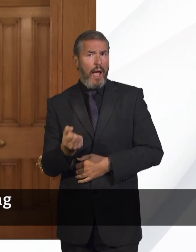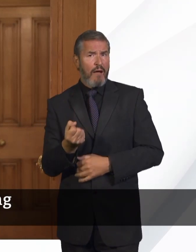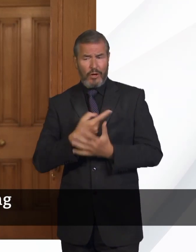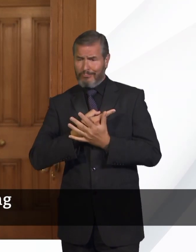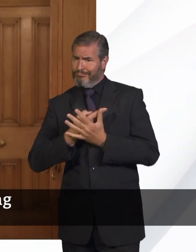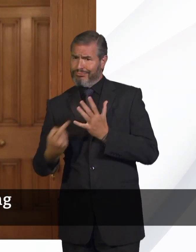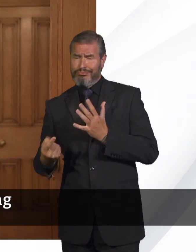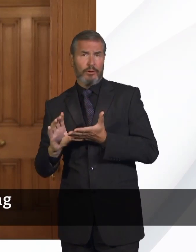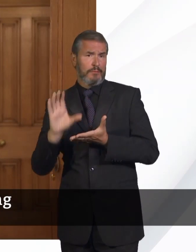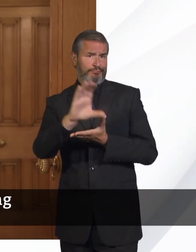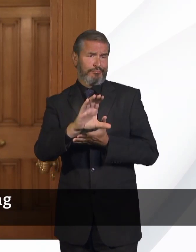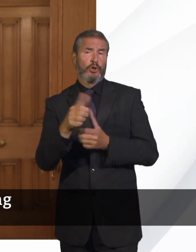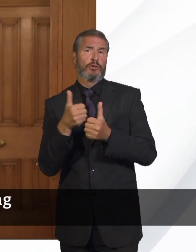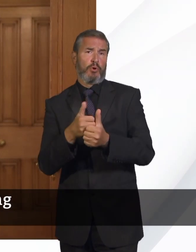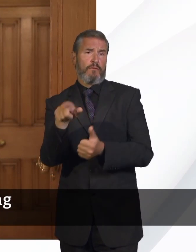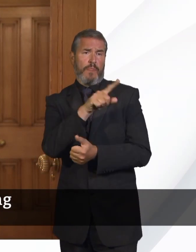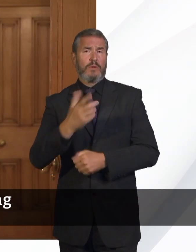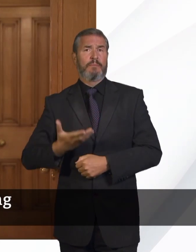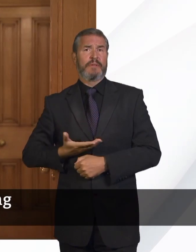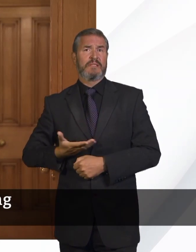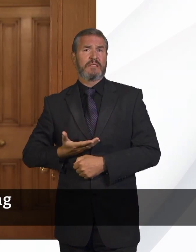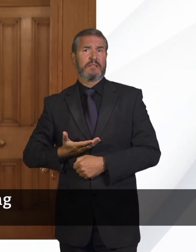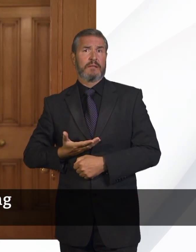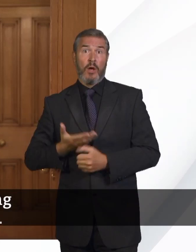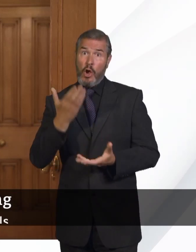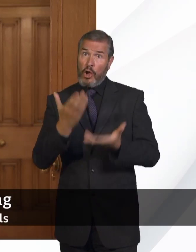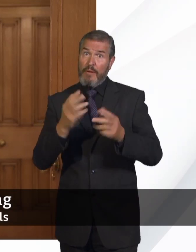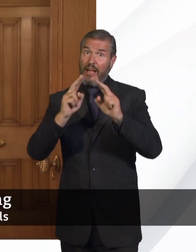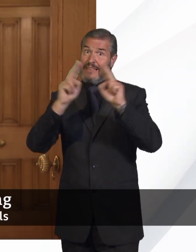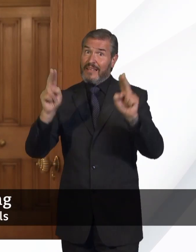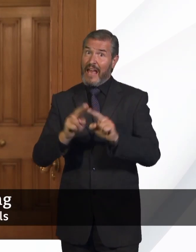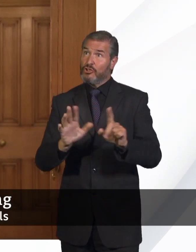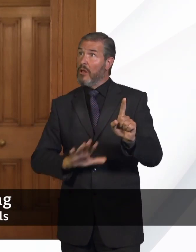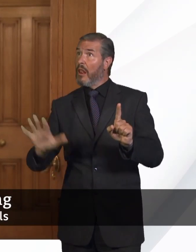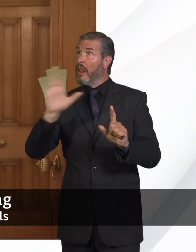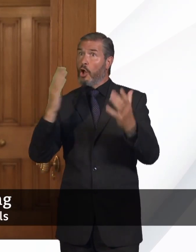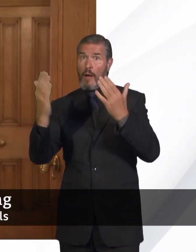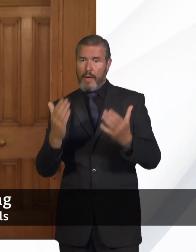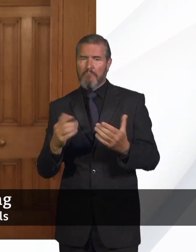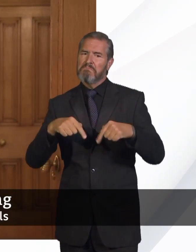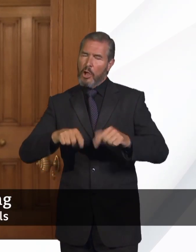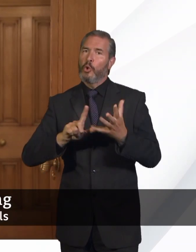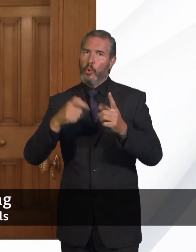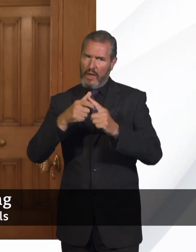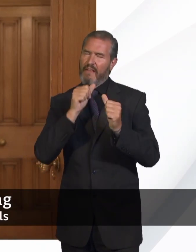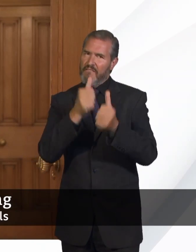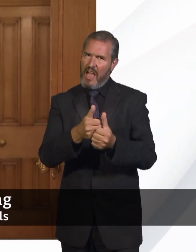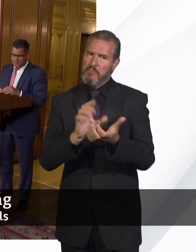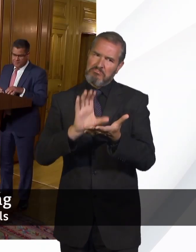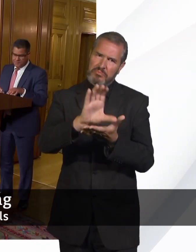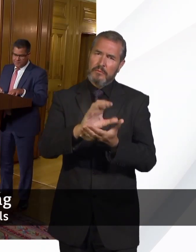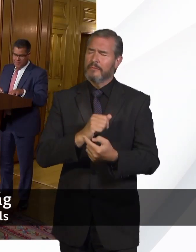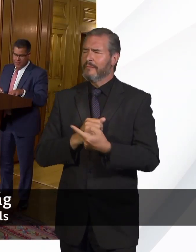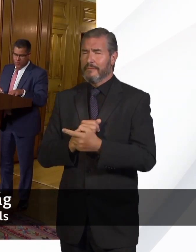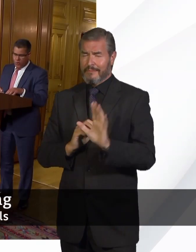made available for businesses. If you compare on an international basis, it's really incredibly favourable. I understand that, Minister.